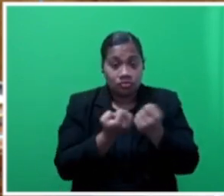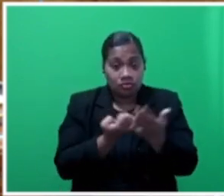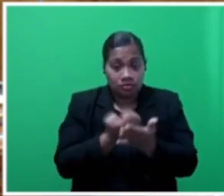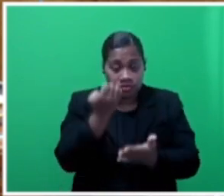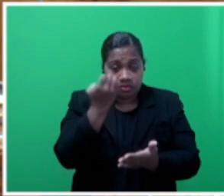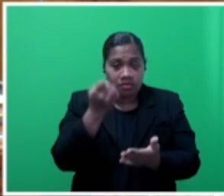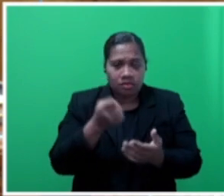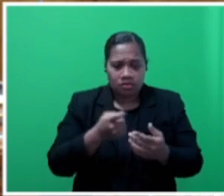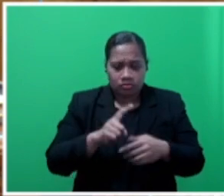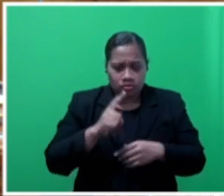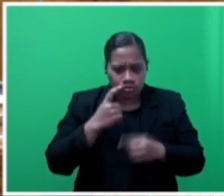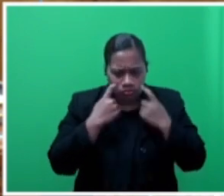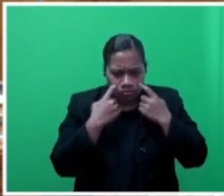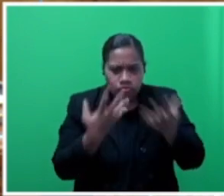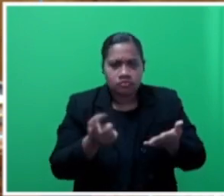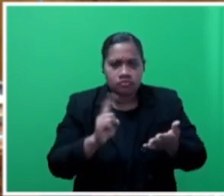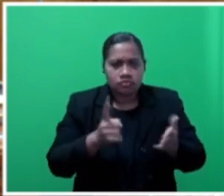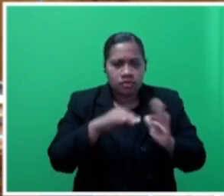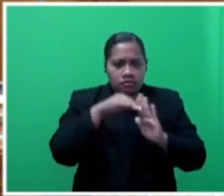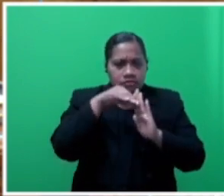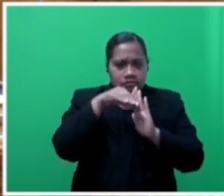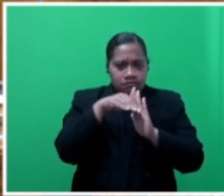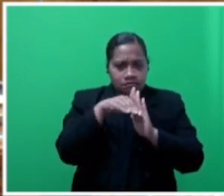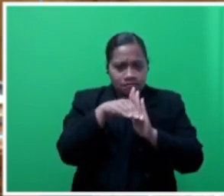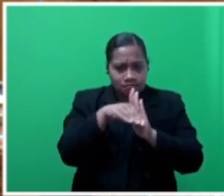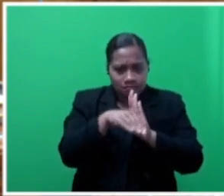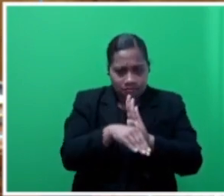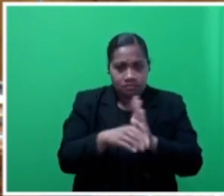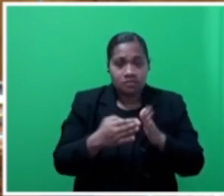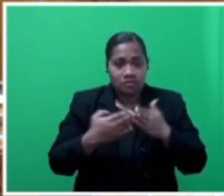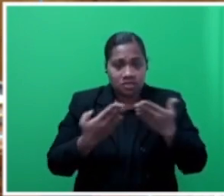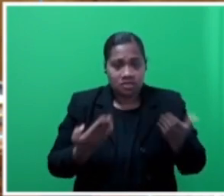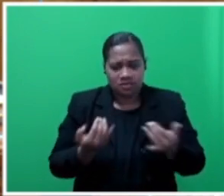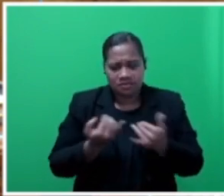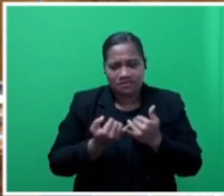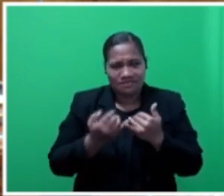decline and currently are in a very poor state.